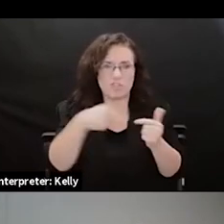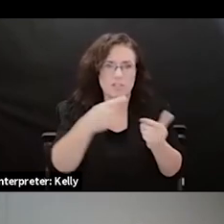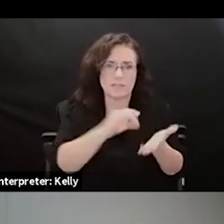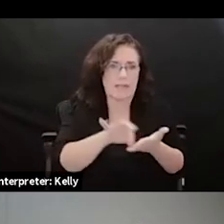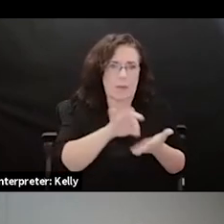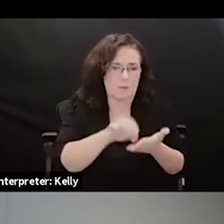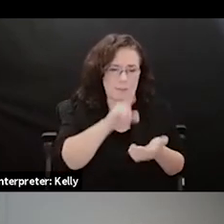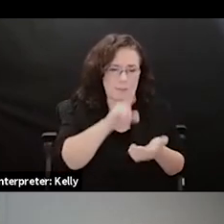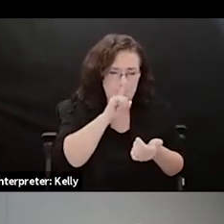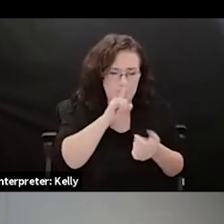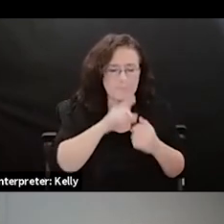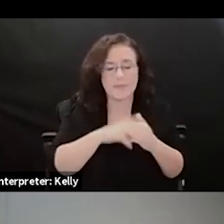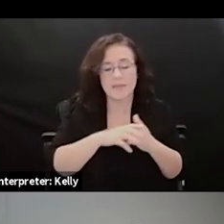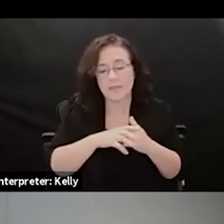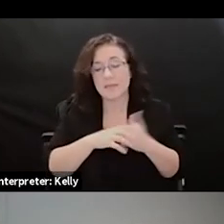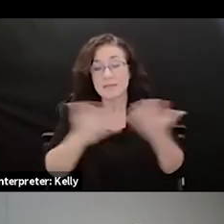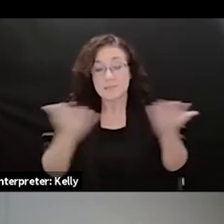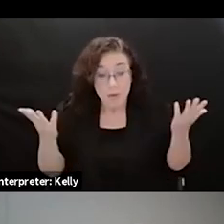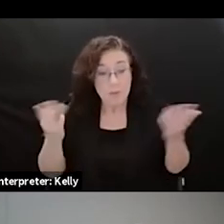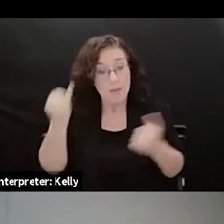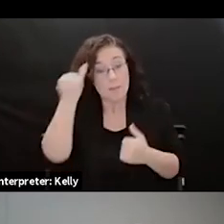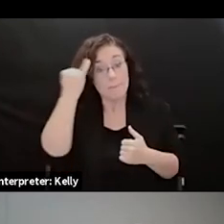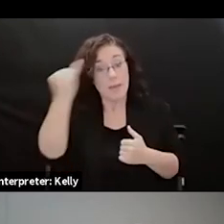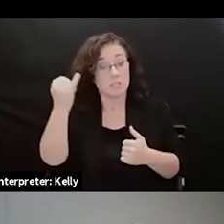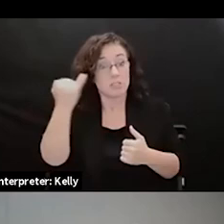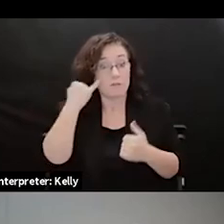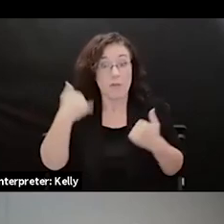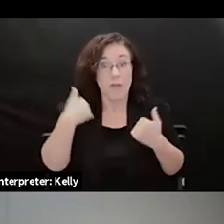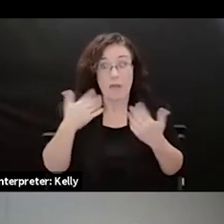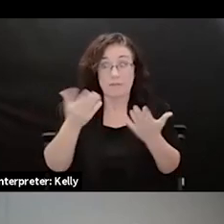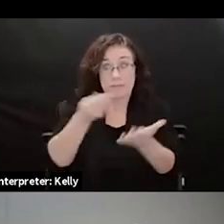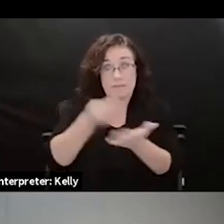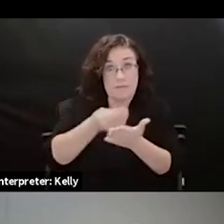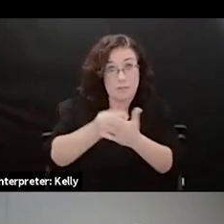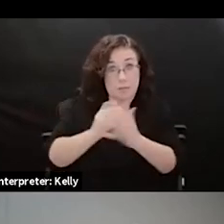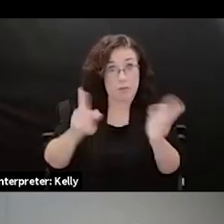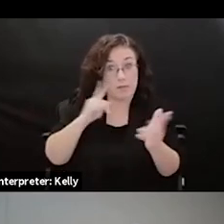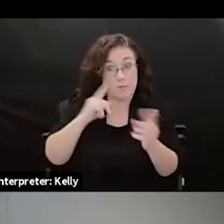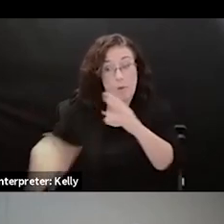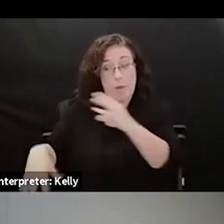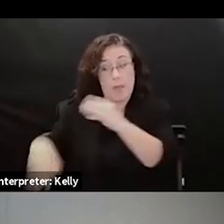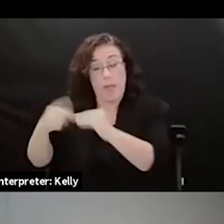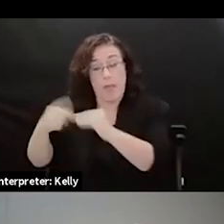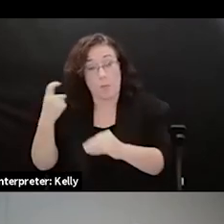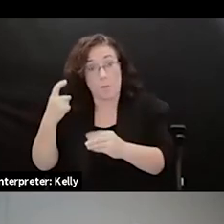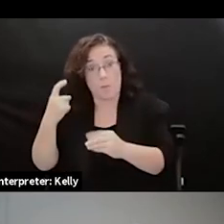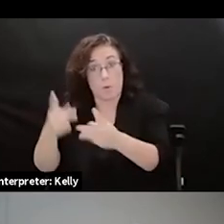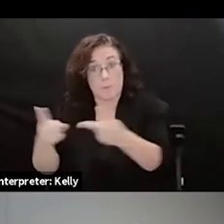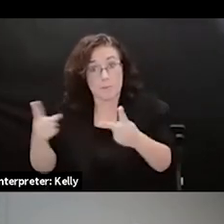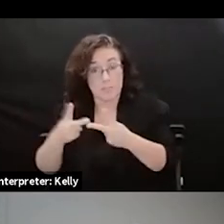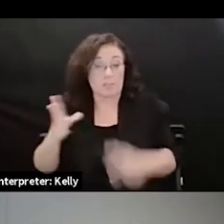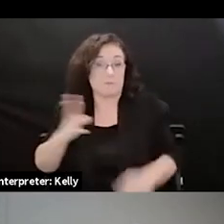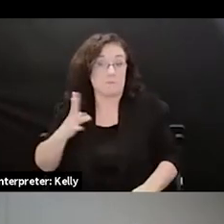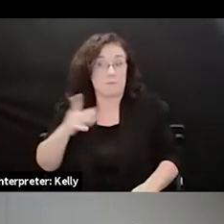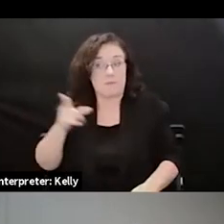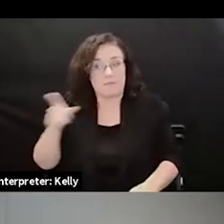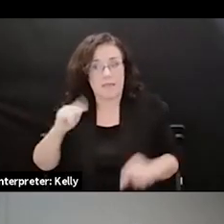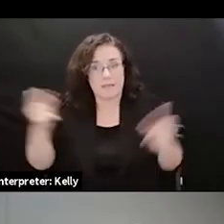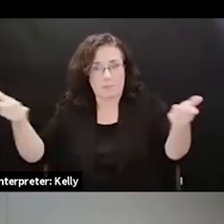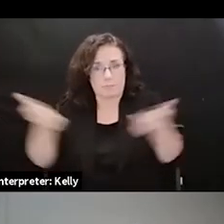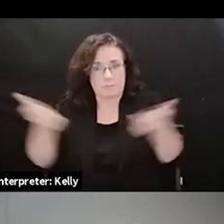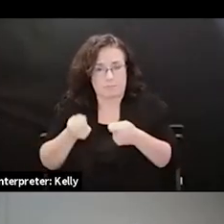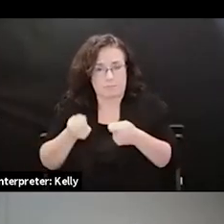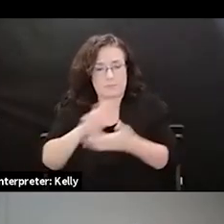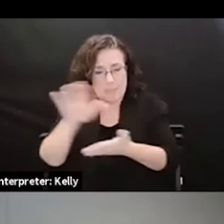of saying hey we have the funds to invest in another position that can then essentially centralize and control all of that activity